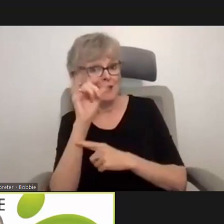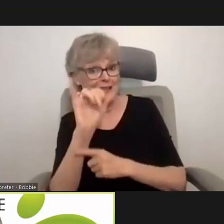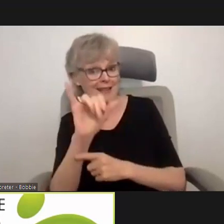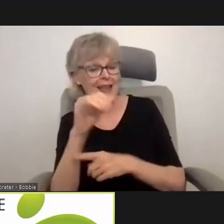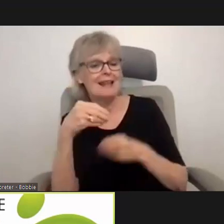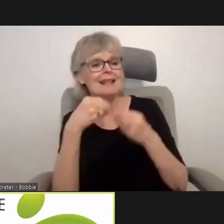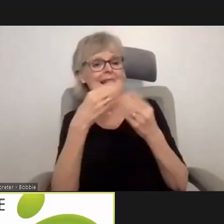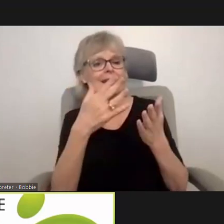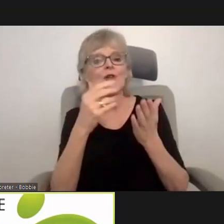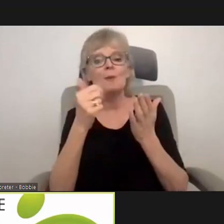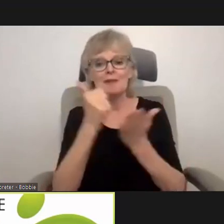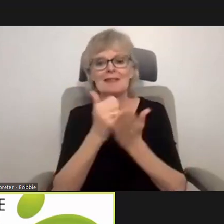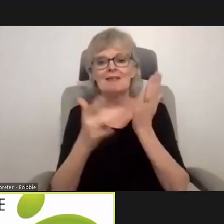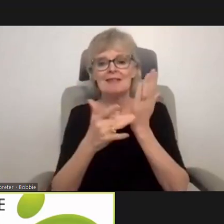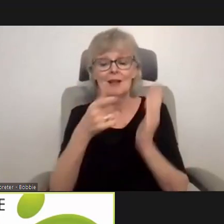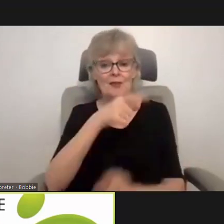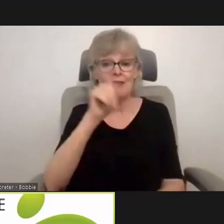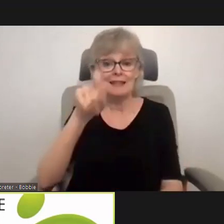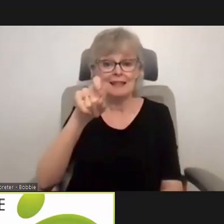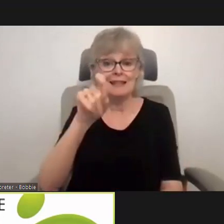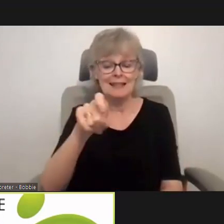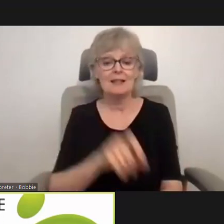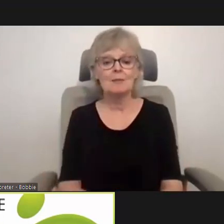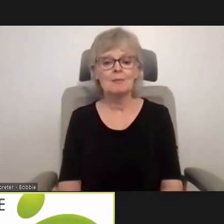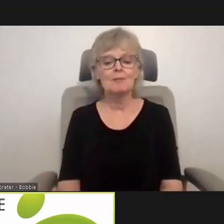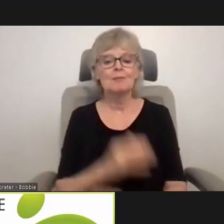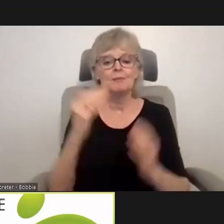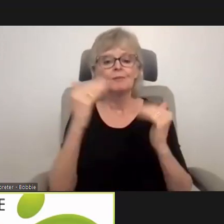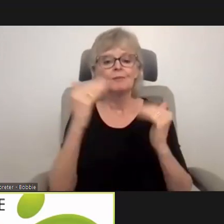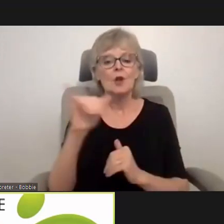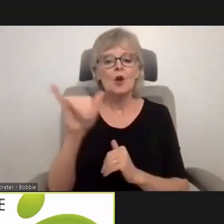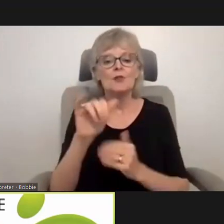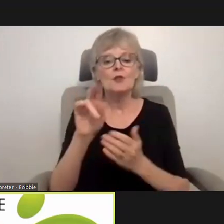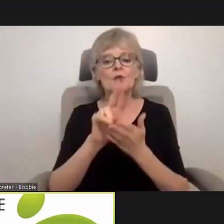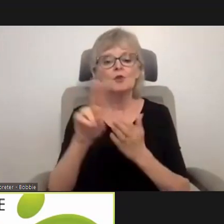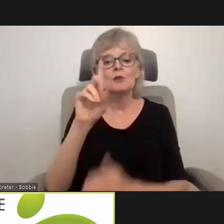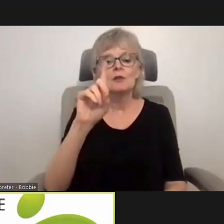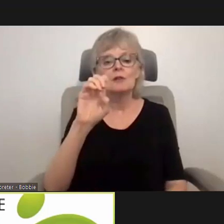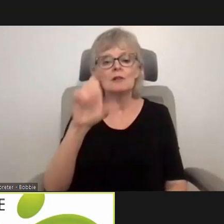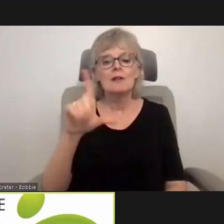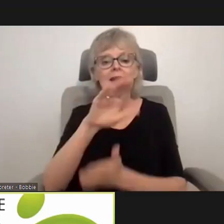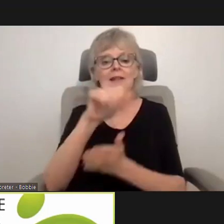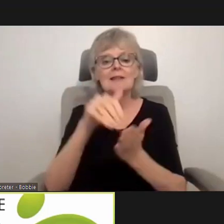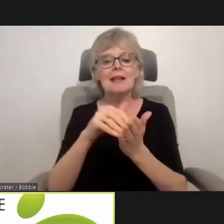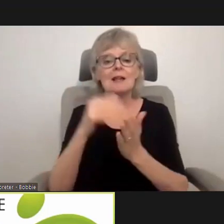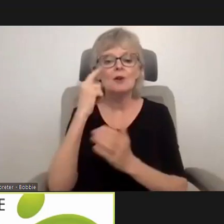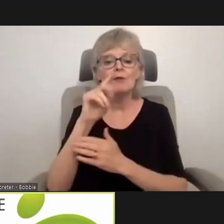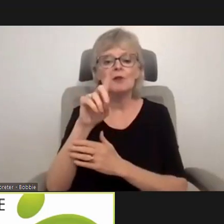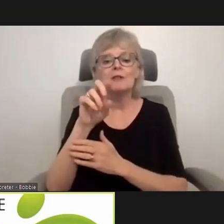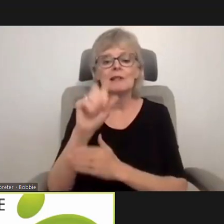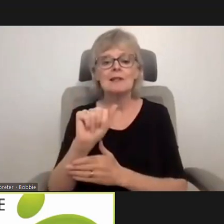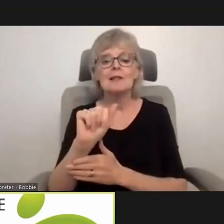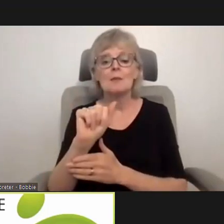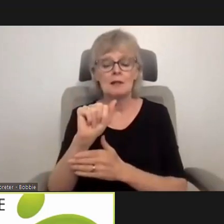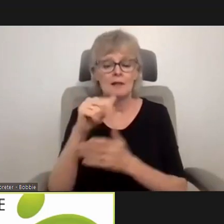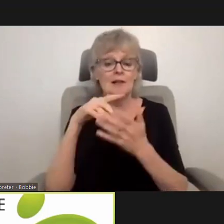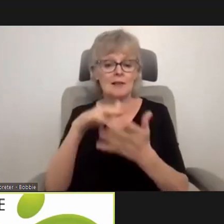need. Also with our University of Delaware Center for Disability Studies partners, we